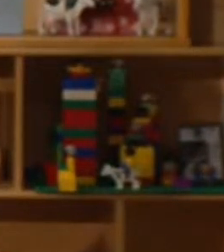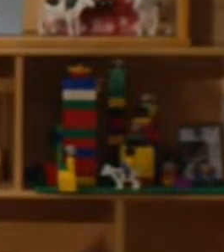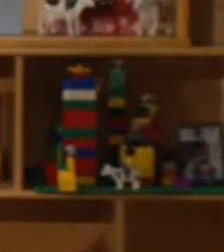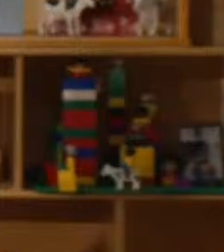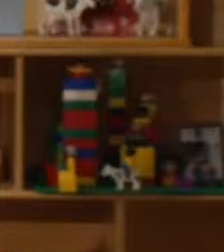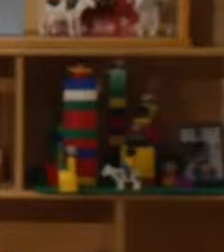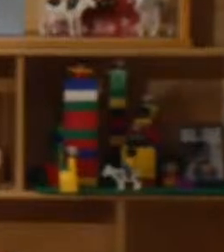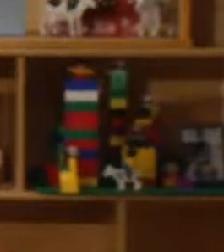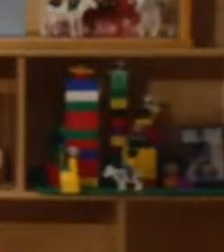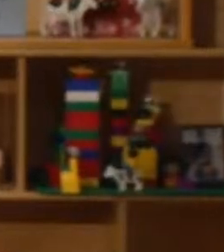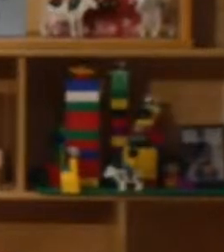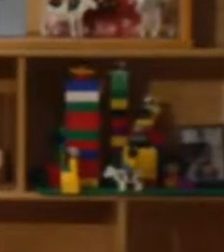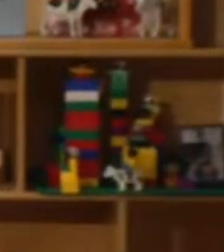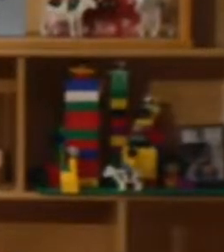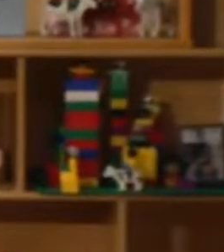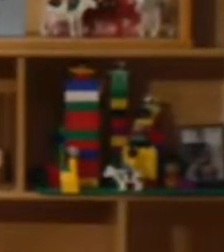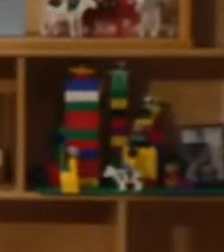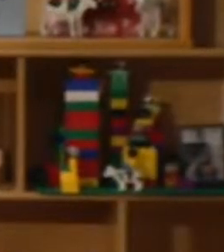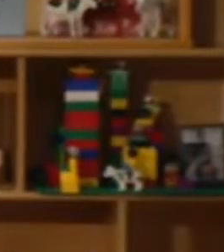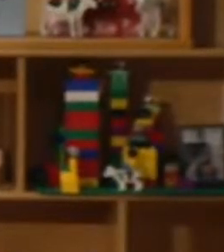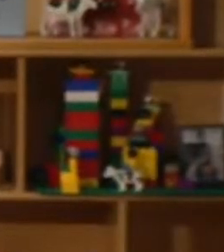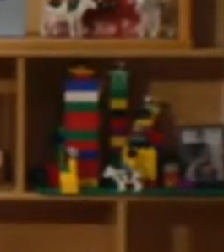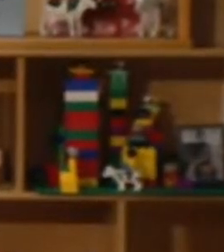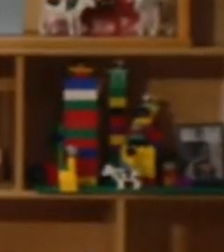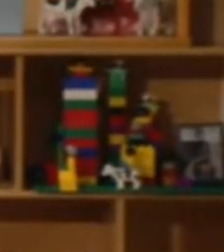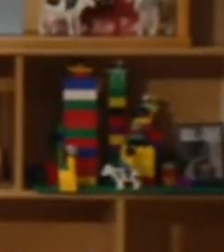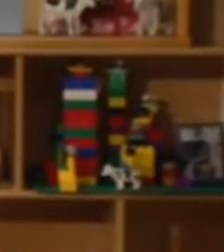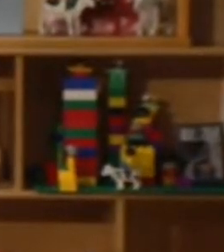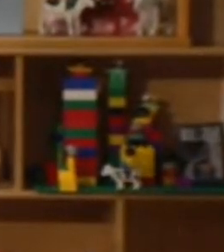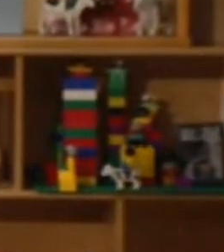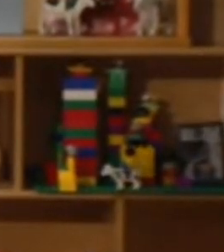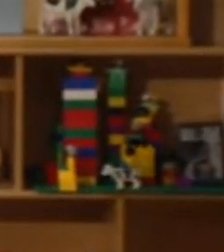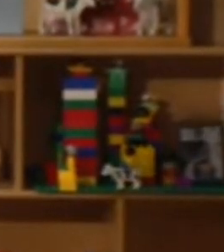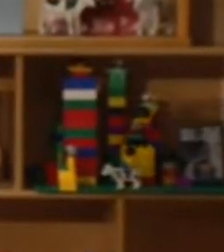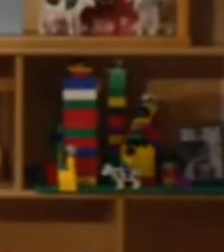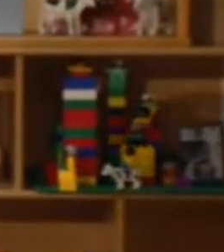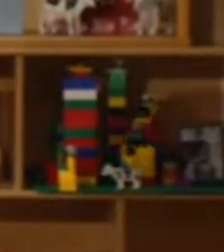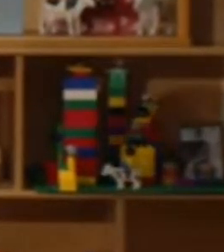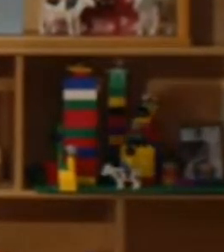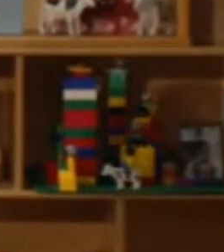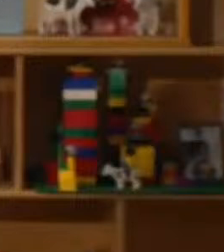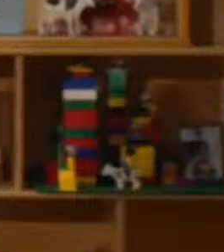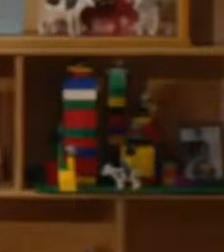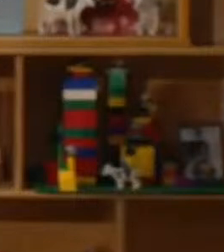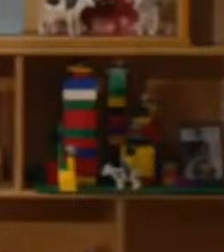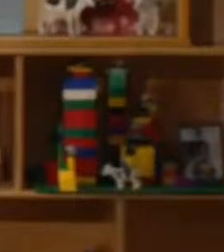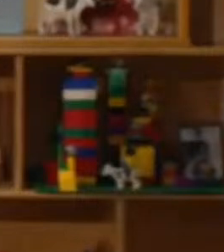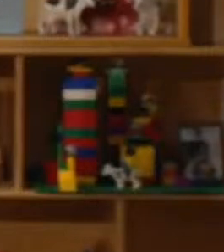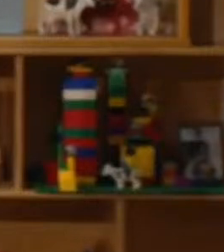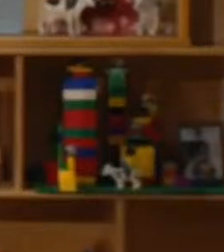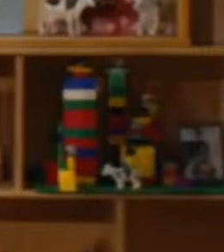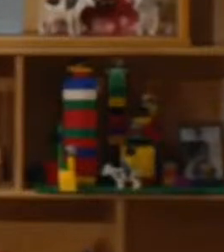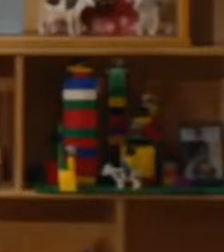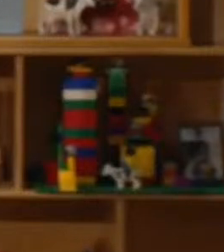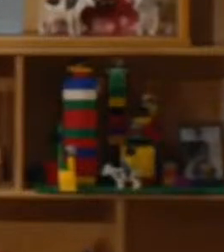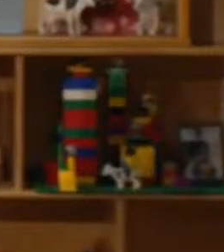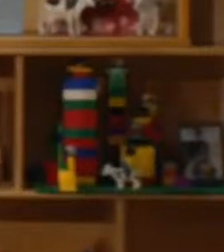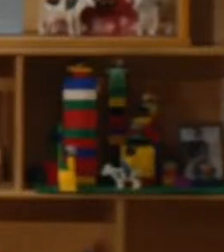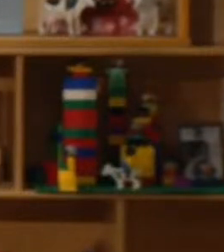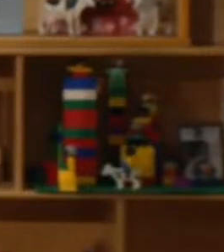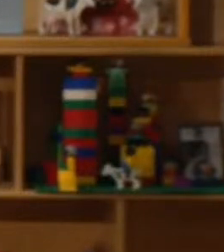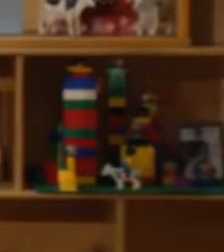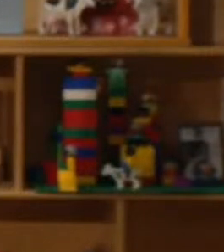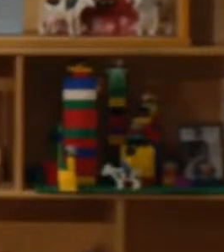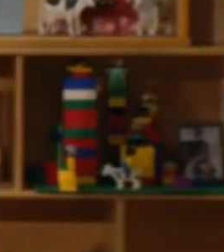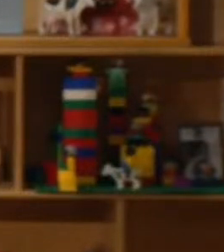sincerely. But pay your fair share. Just pay a decent portion